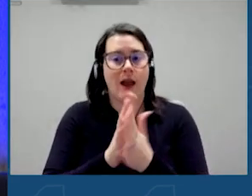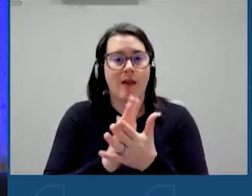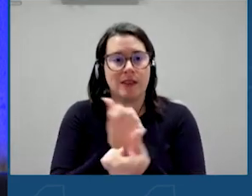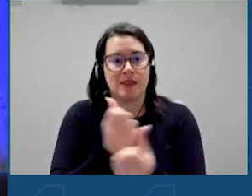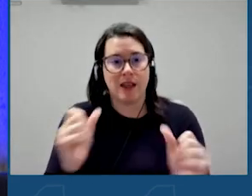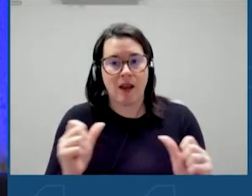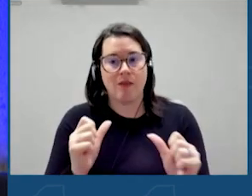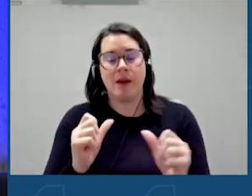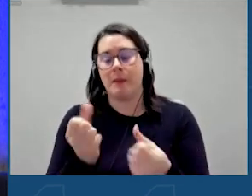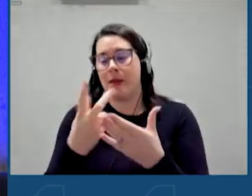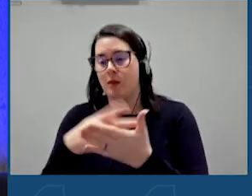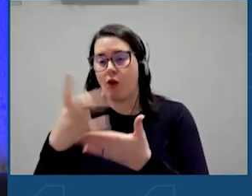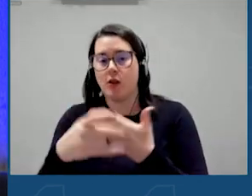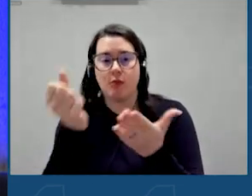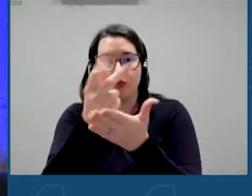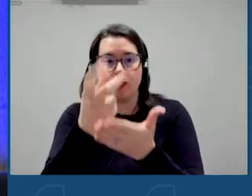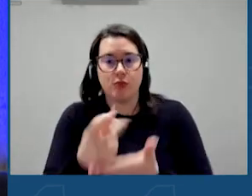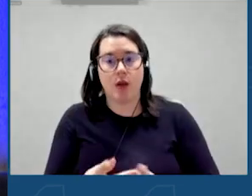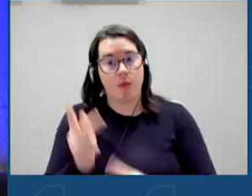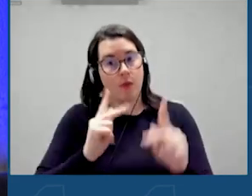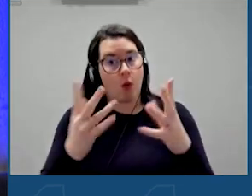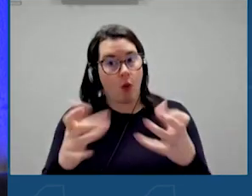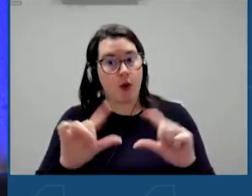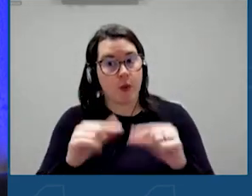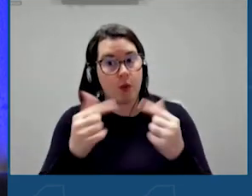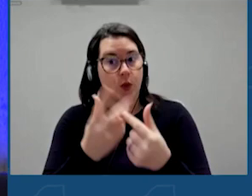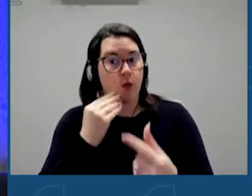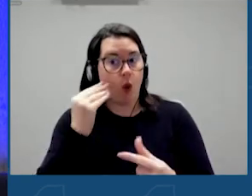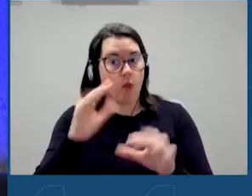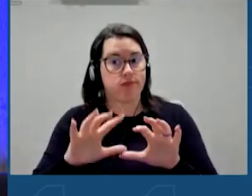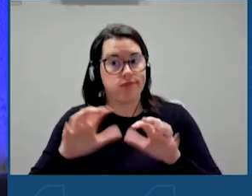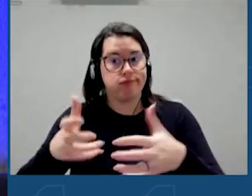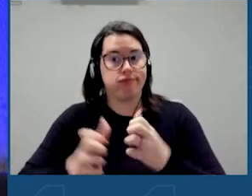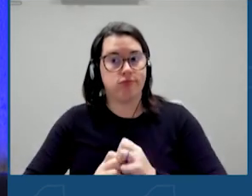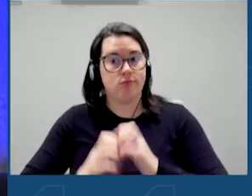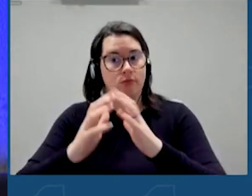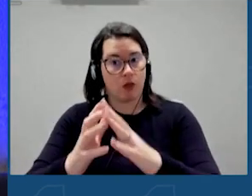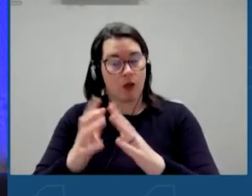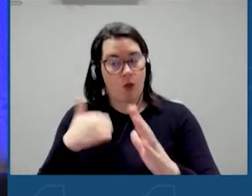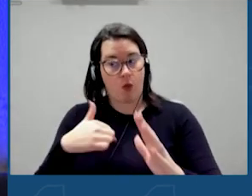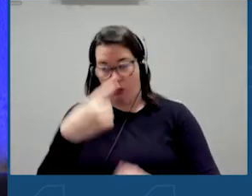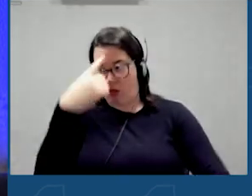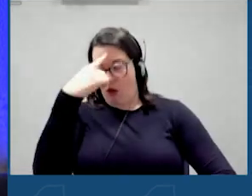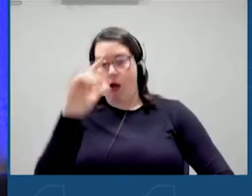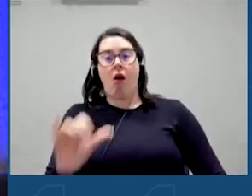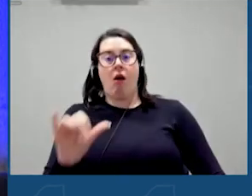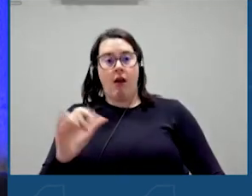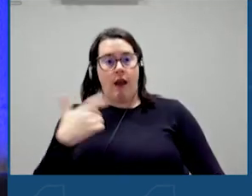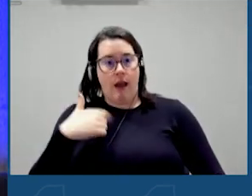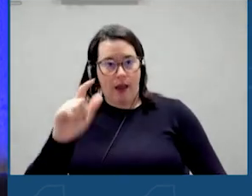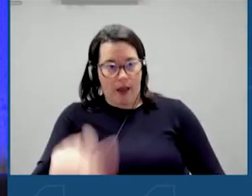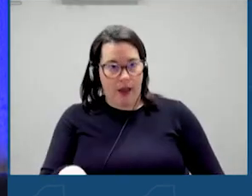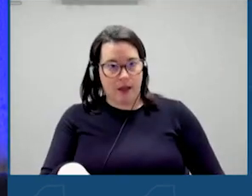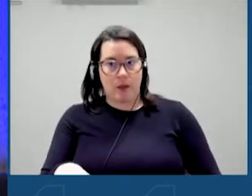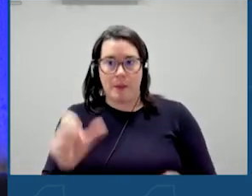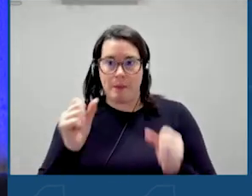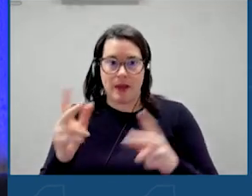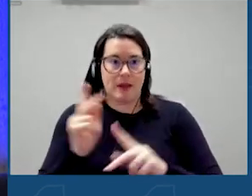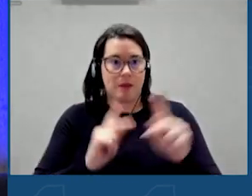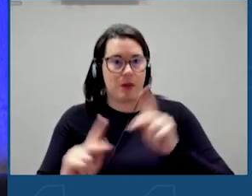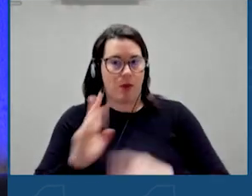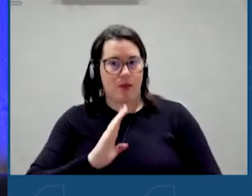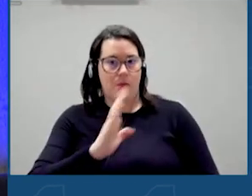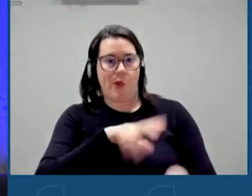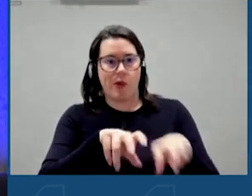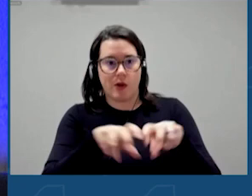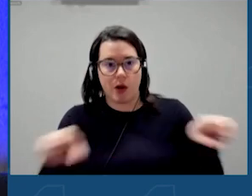projects when people wanted to bring a group home into our community, which made all the sense in the world. I had to take the line of fire sitting up on that board. We